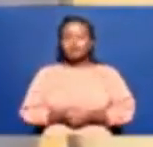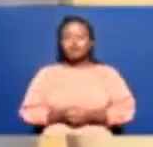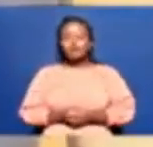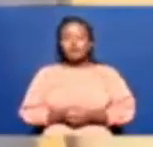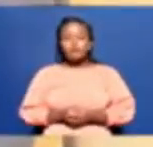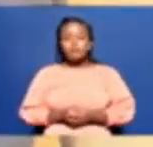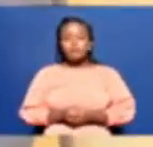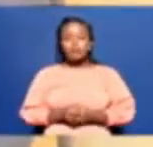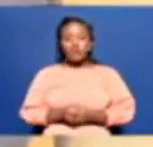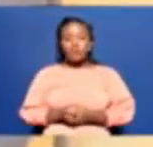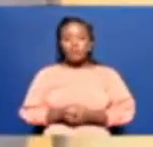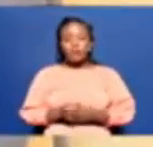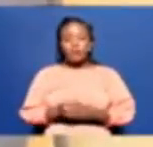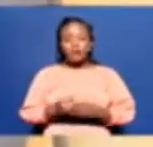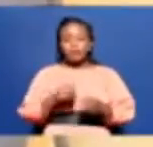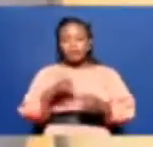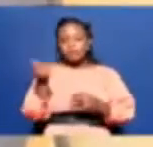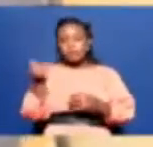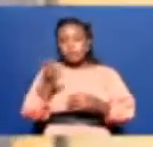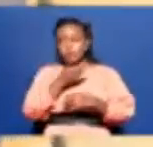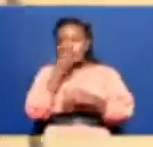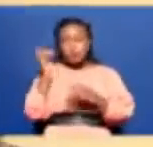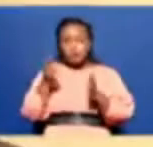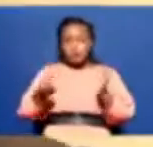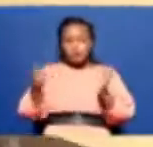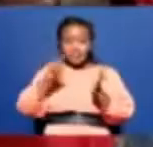Dryers are added after the first 20 minutes.